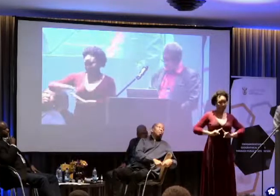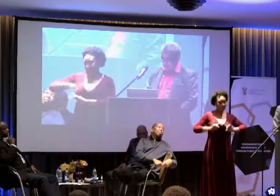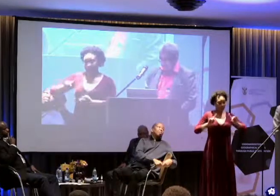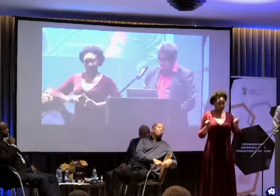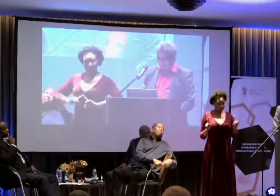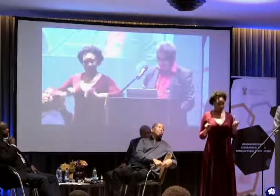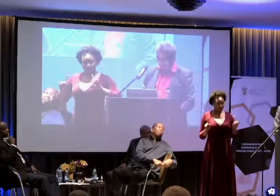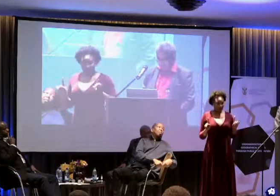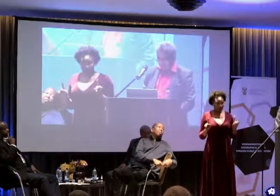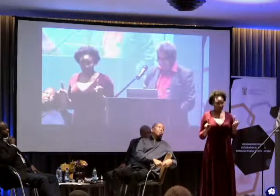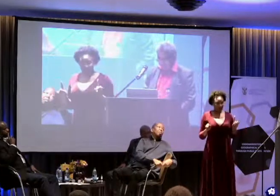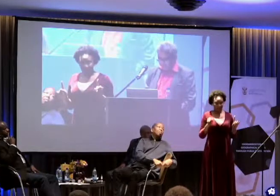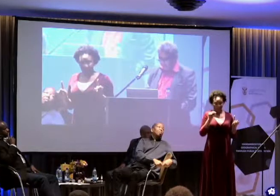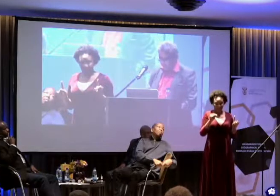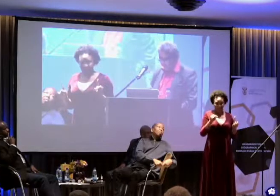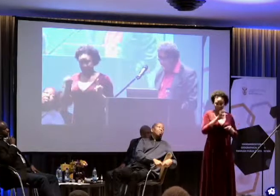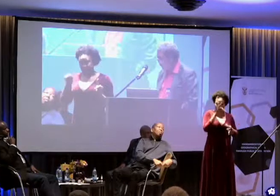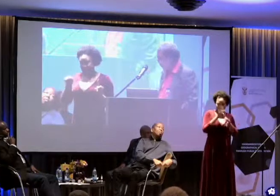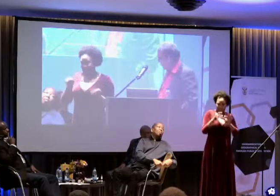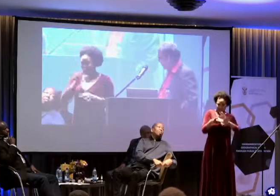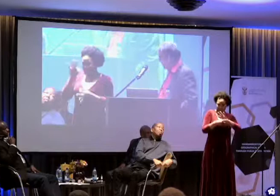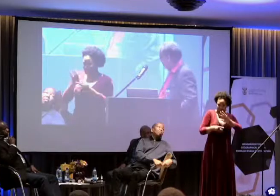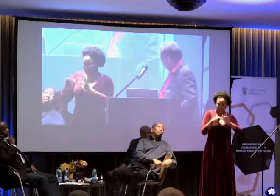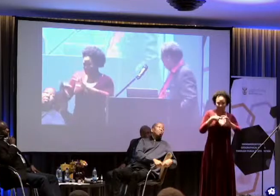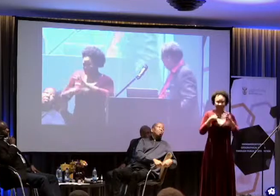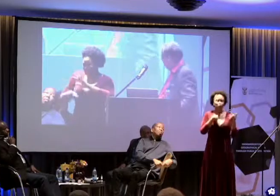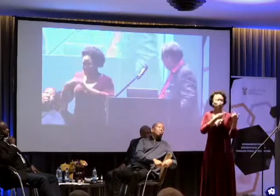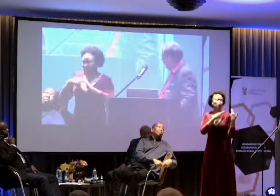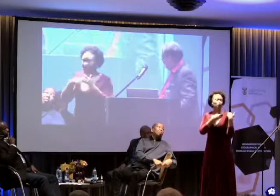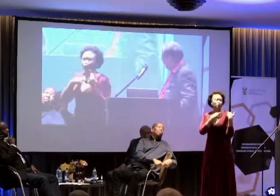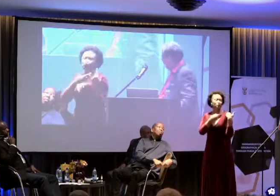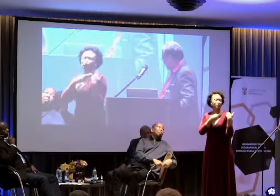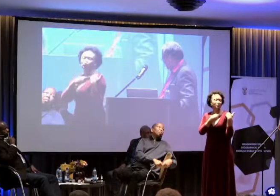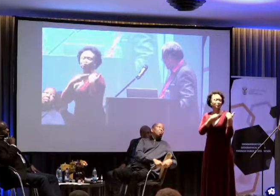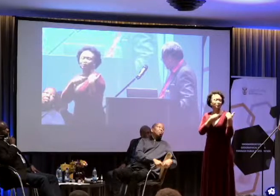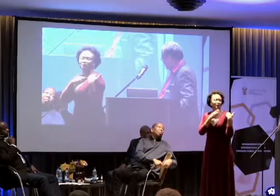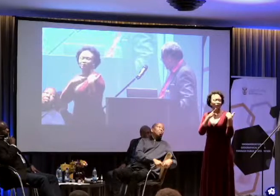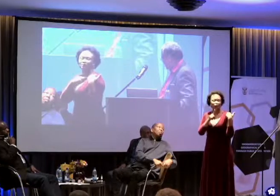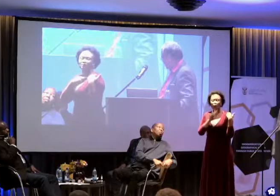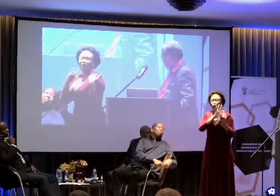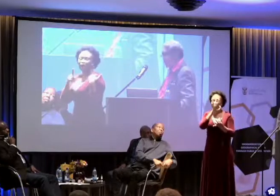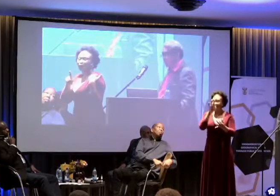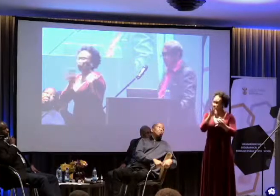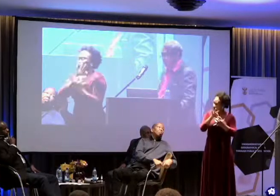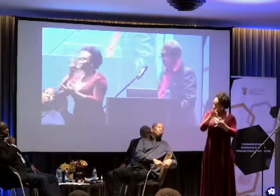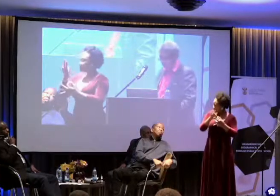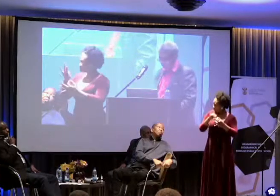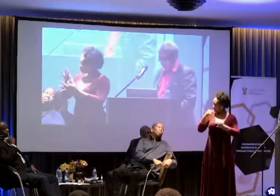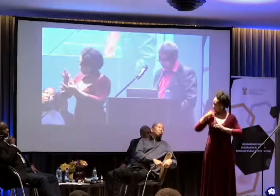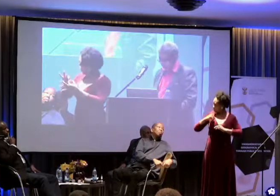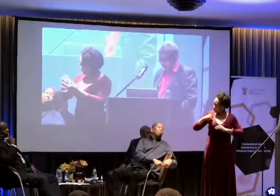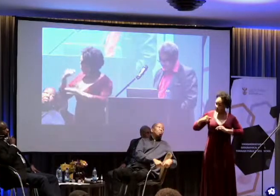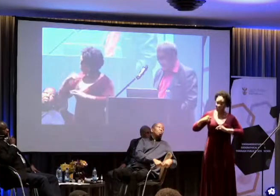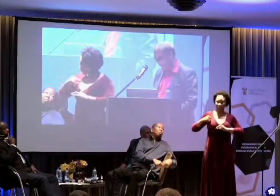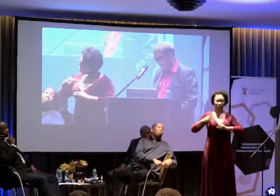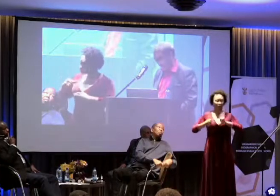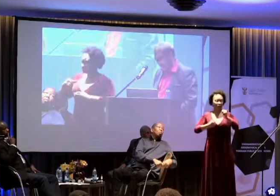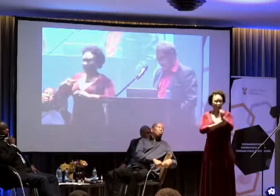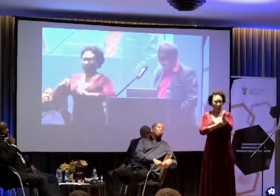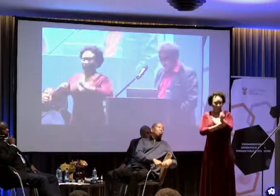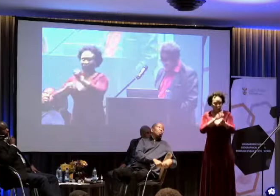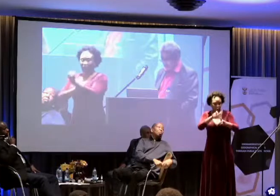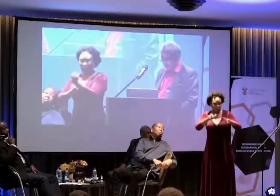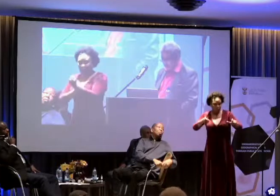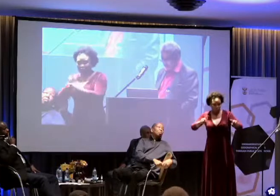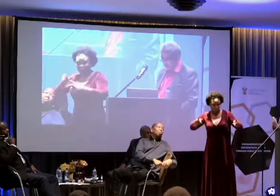that particular district, I was also responsible for certain municipal offices